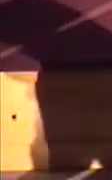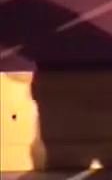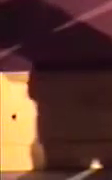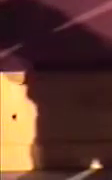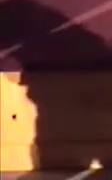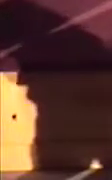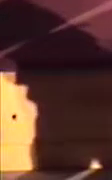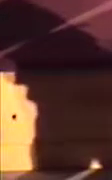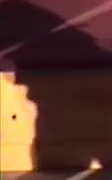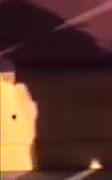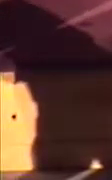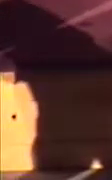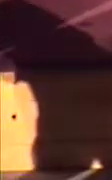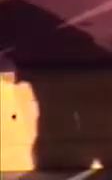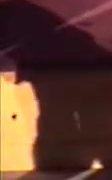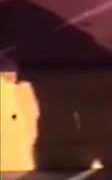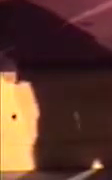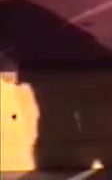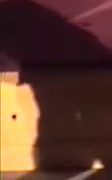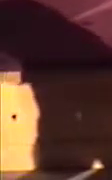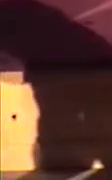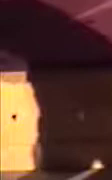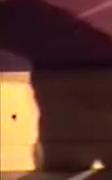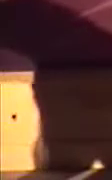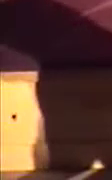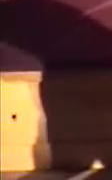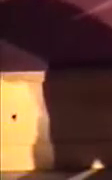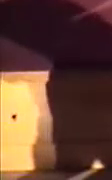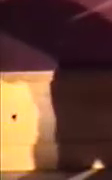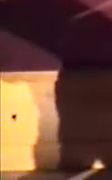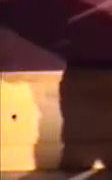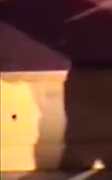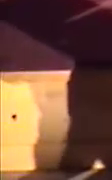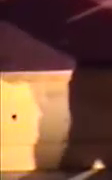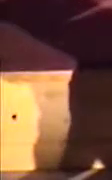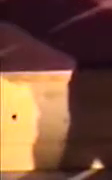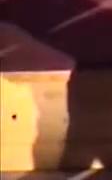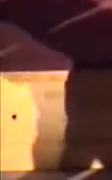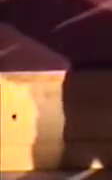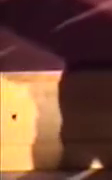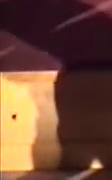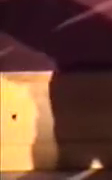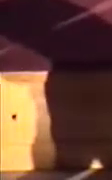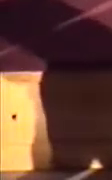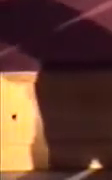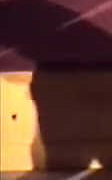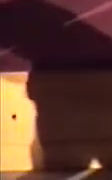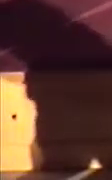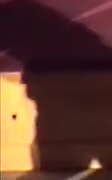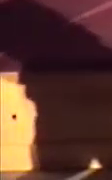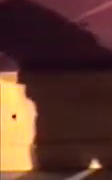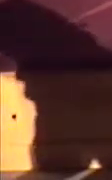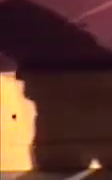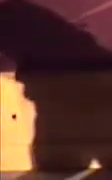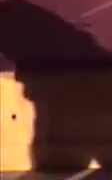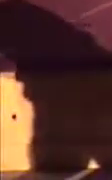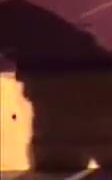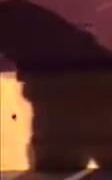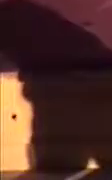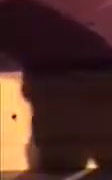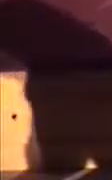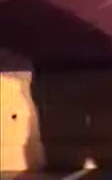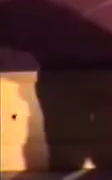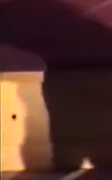towards you or walk away from you. And God, this morning we walk towards you. Thank you for a man named Daniel who gave us the example